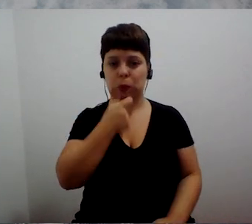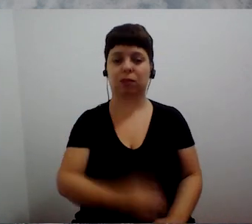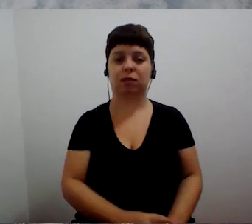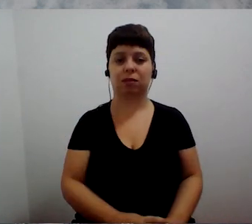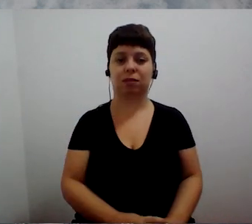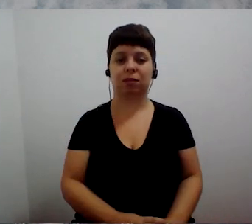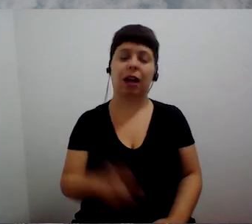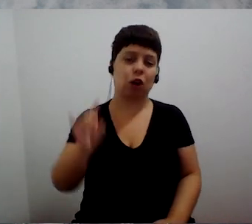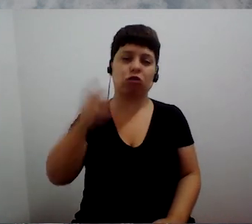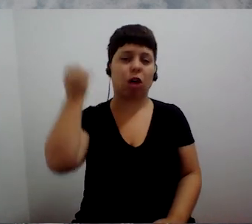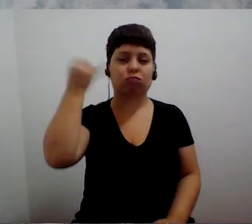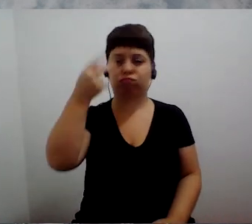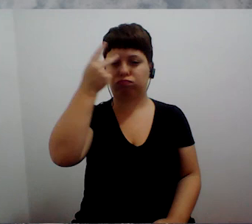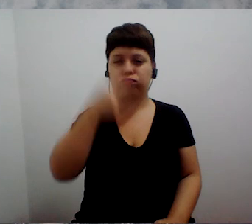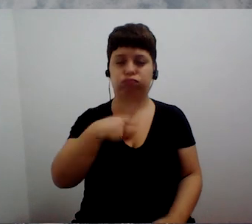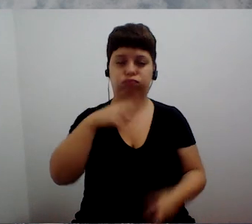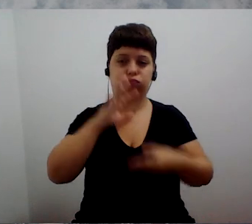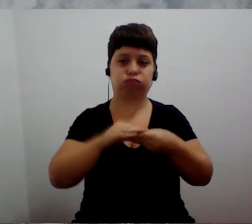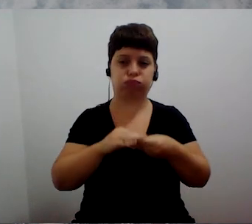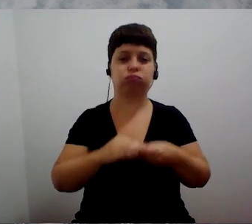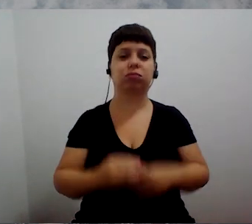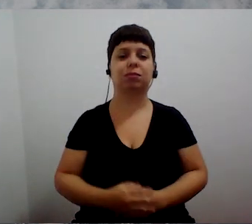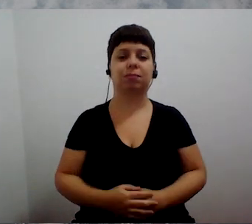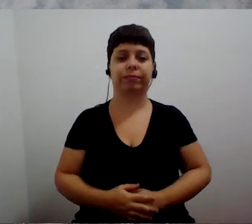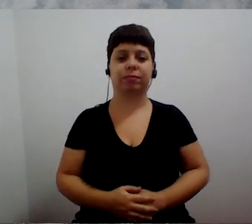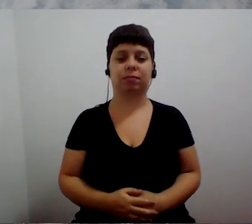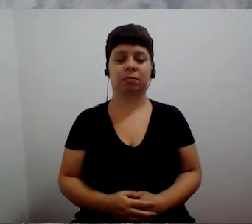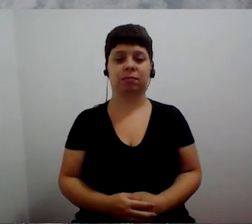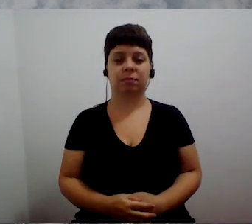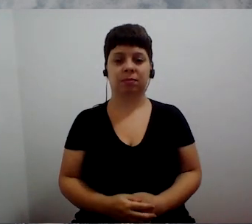short description about me and my life.